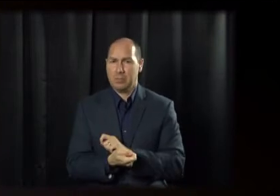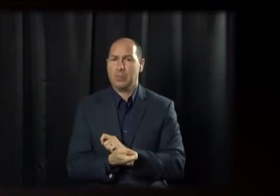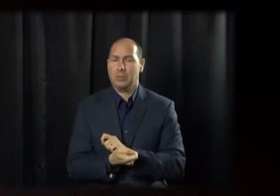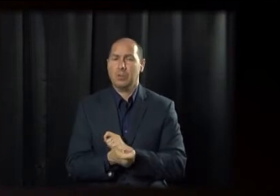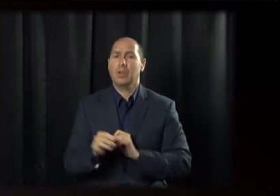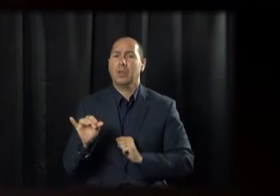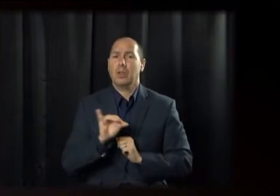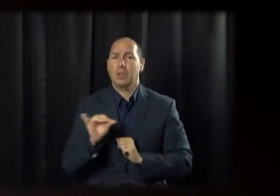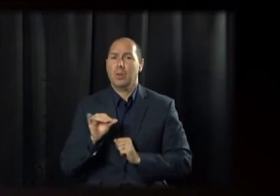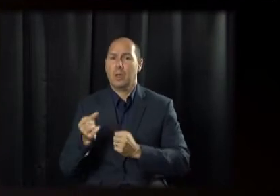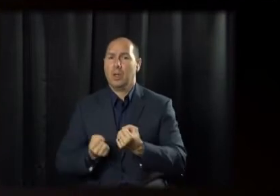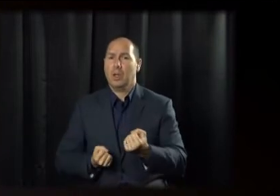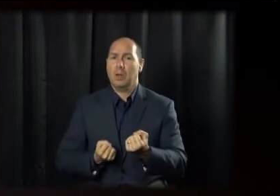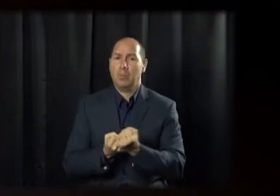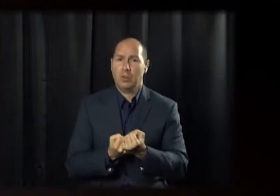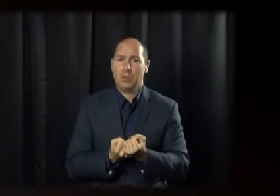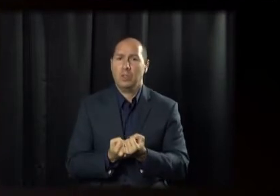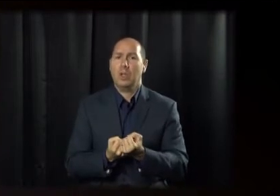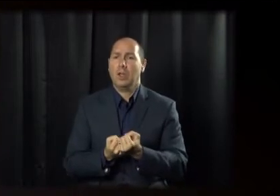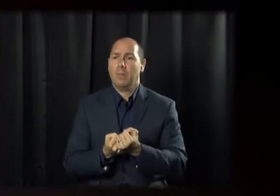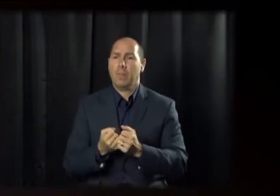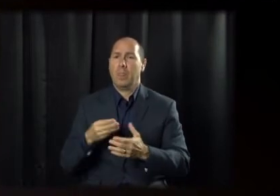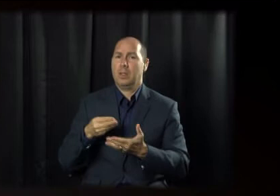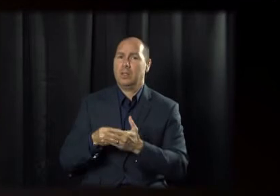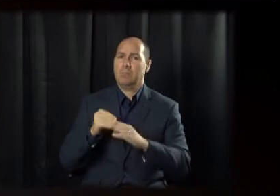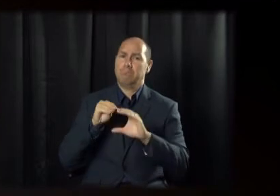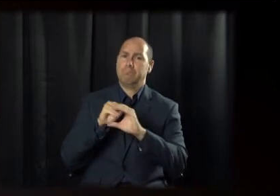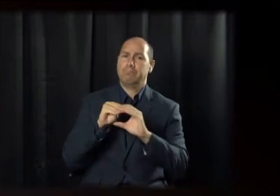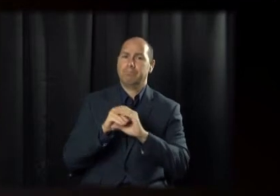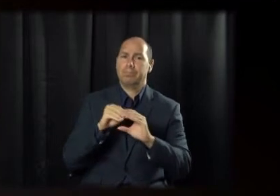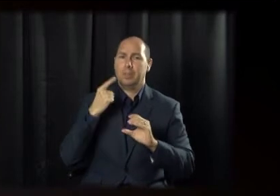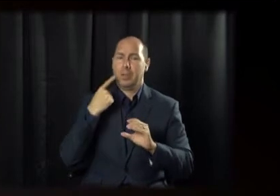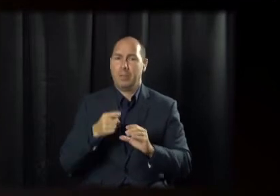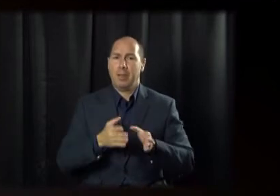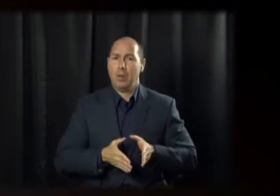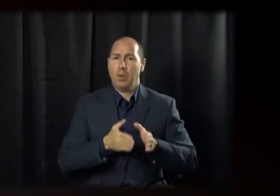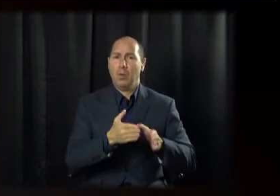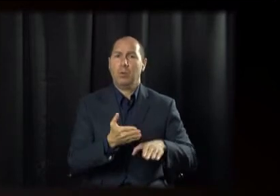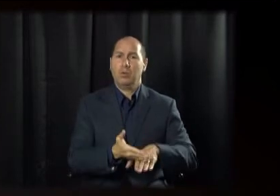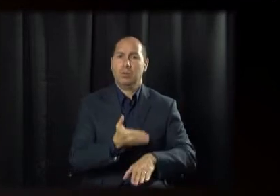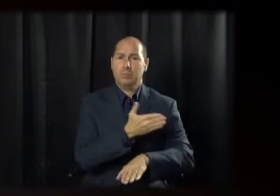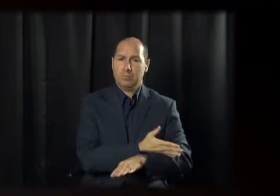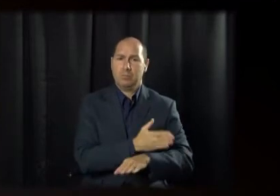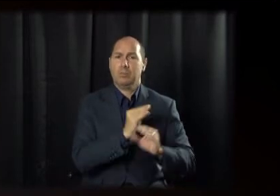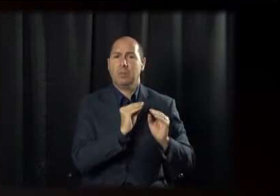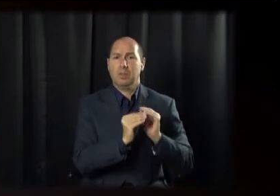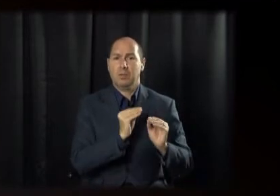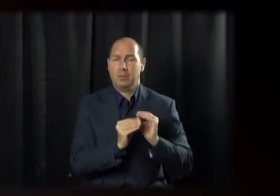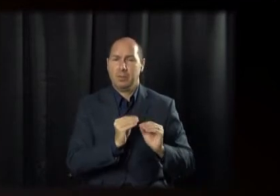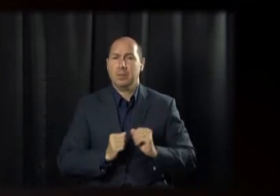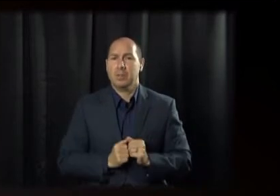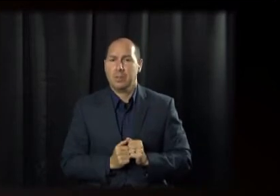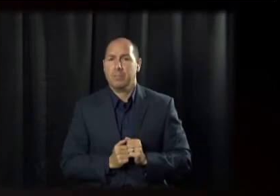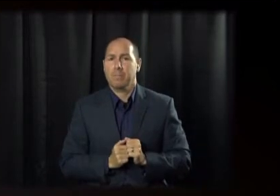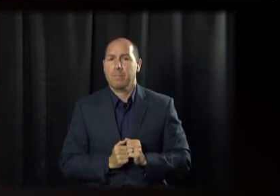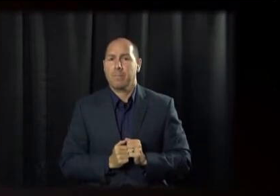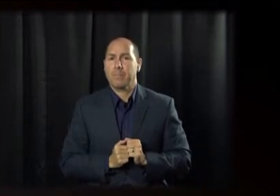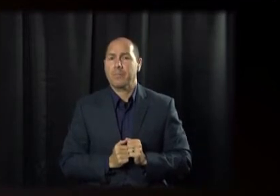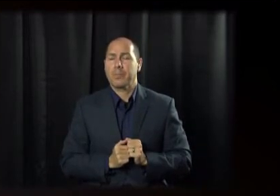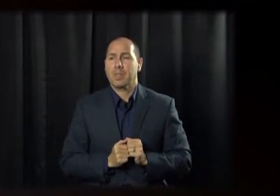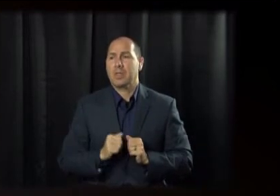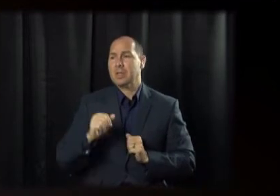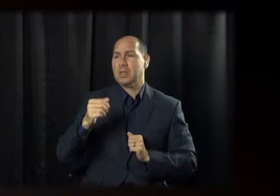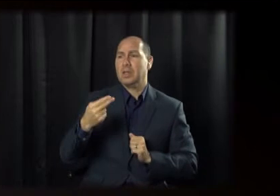support investments in road maintenance, delivering on capital improvement programs to achieve a state of good repair, optimizing